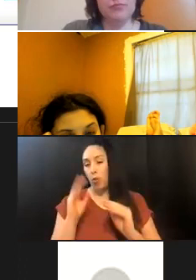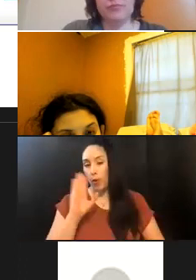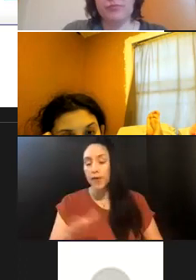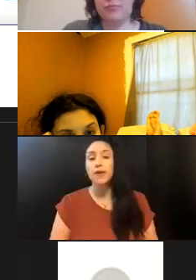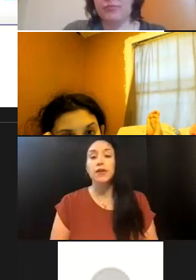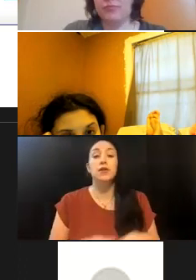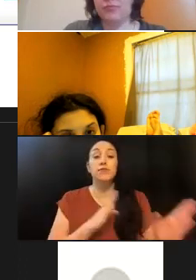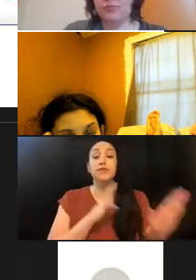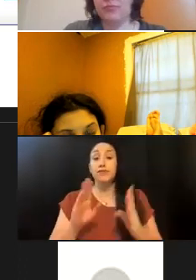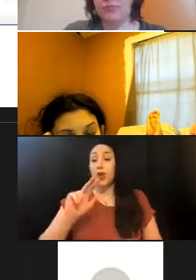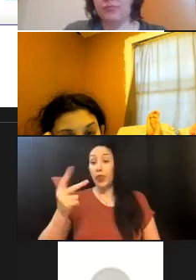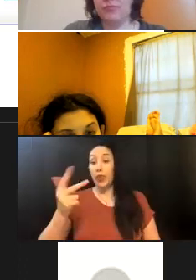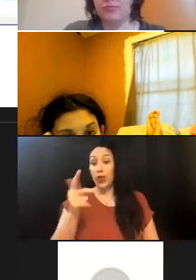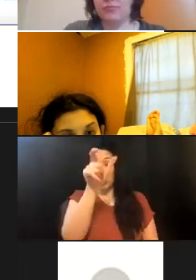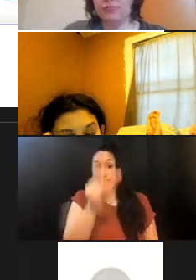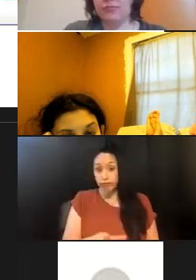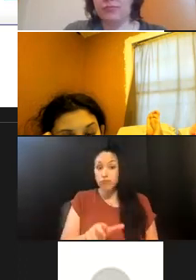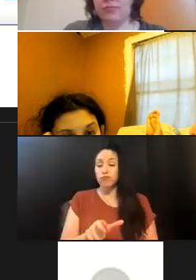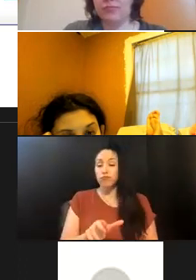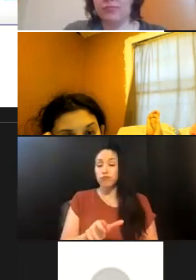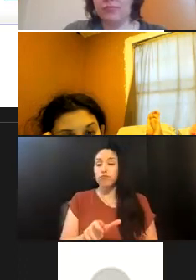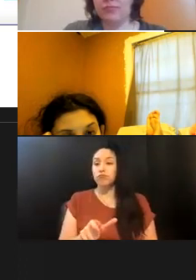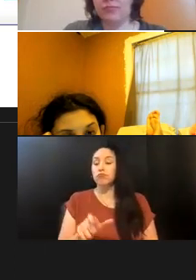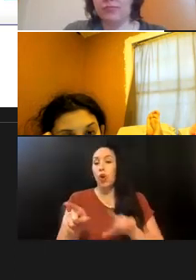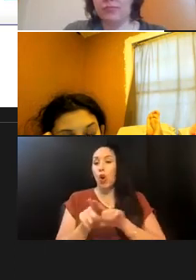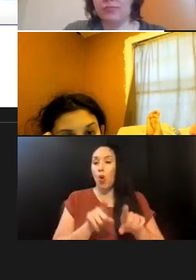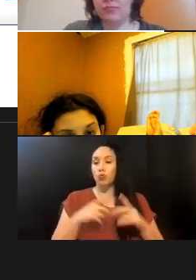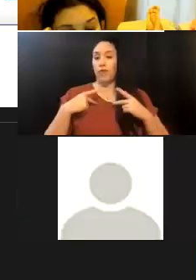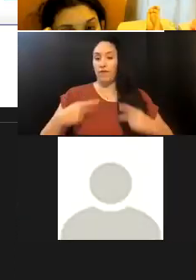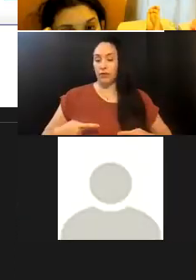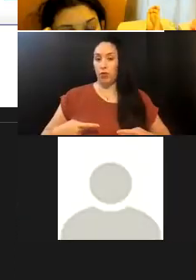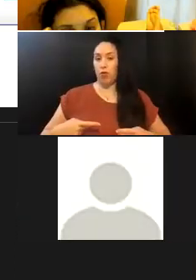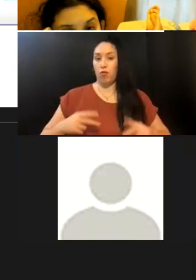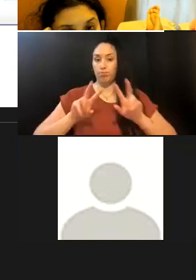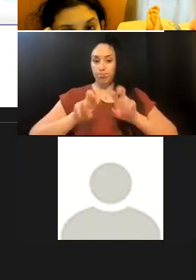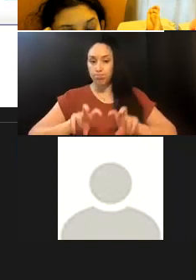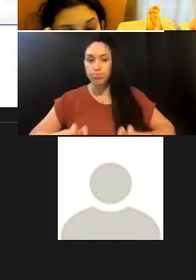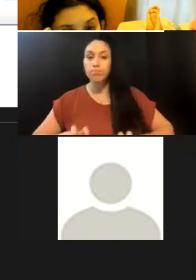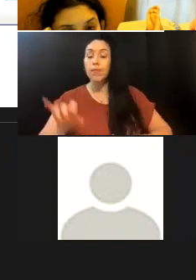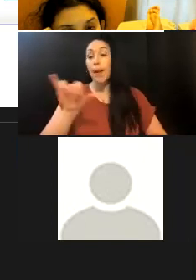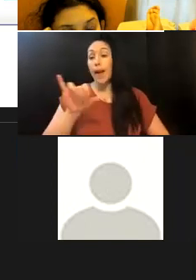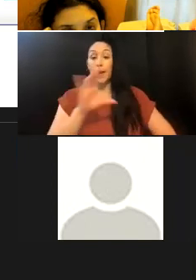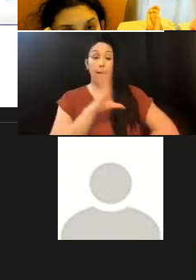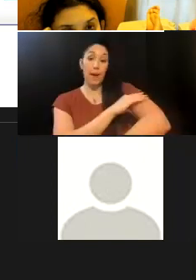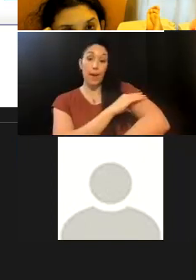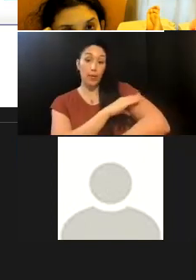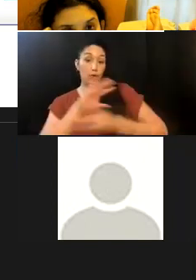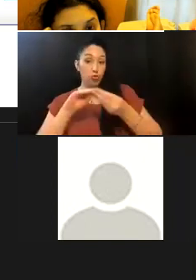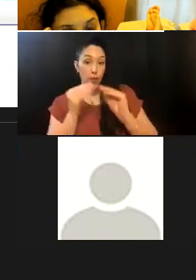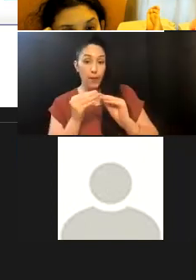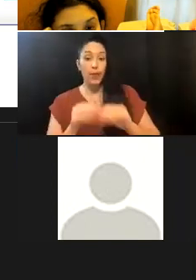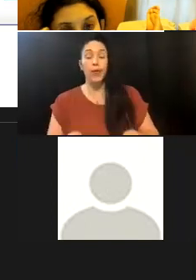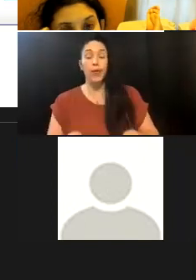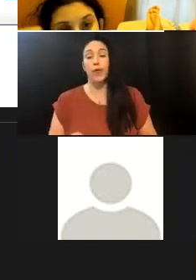column shows that they also look at taking physical measurements. Physical measurements are issues like blood pressure, body